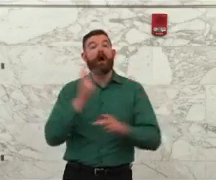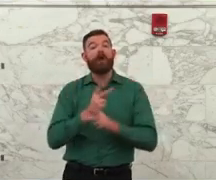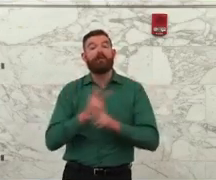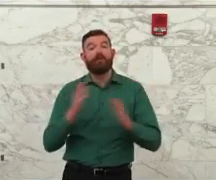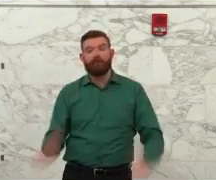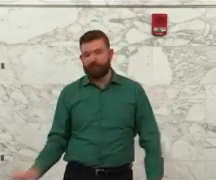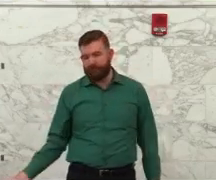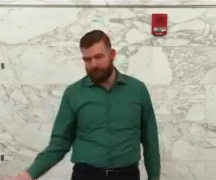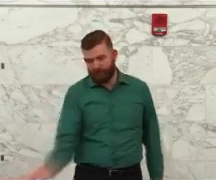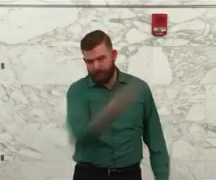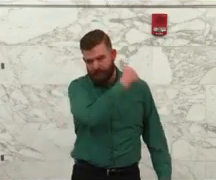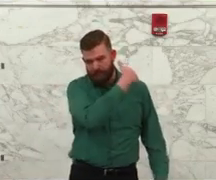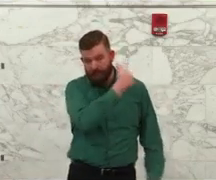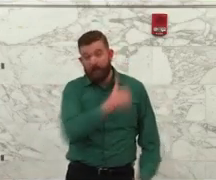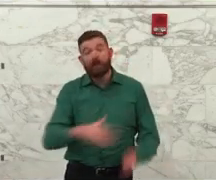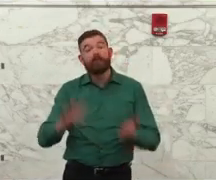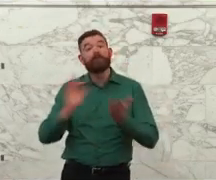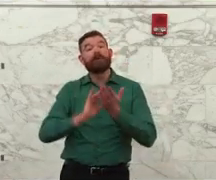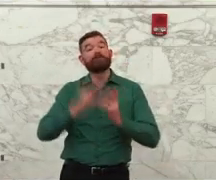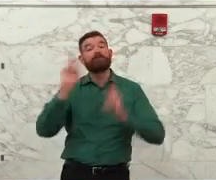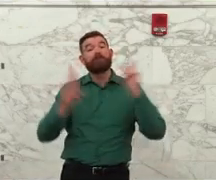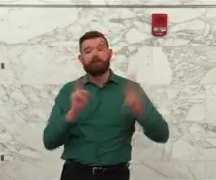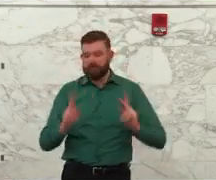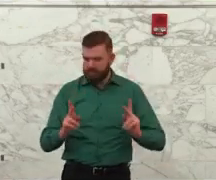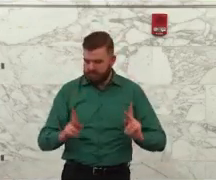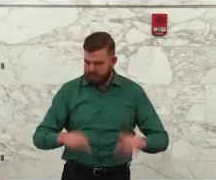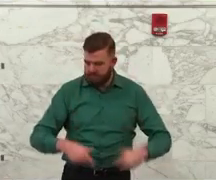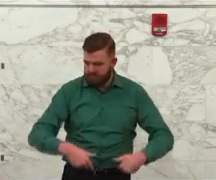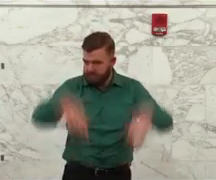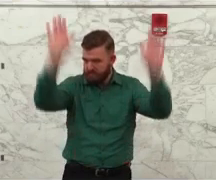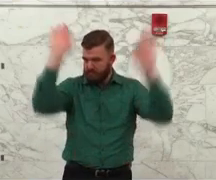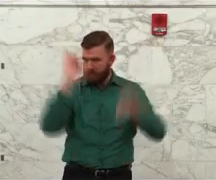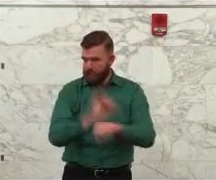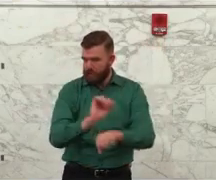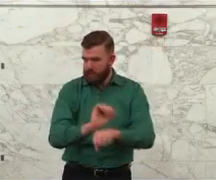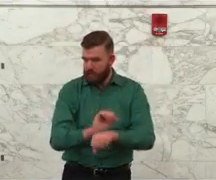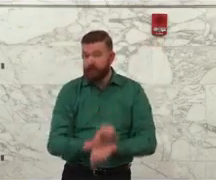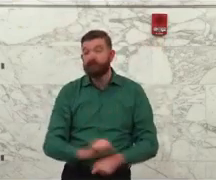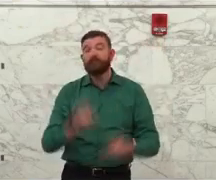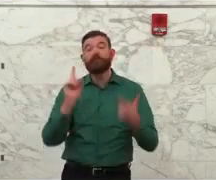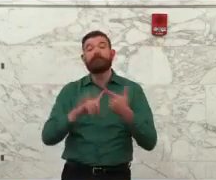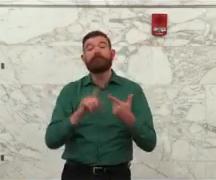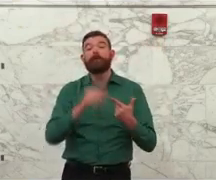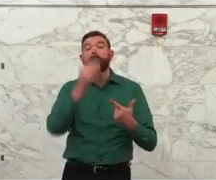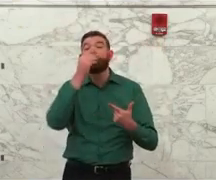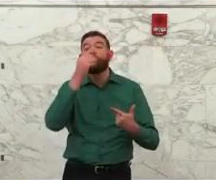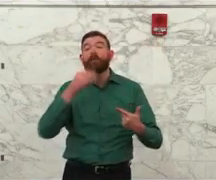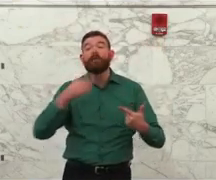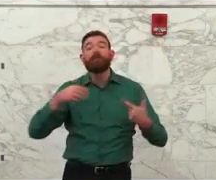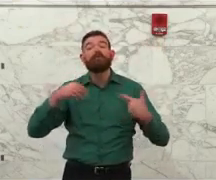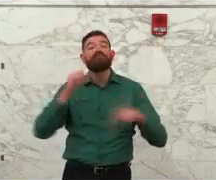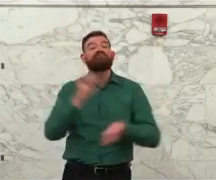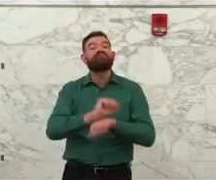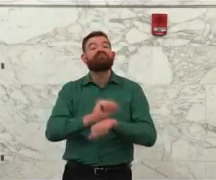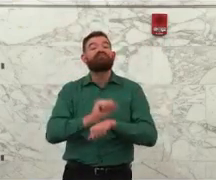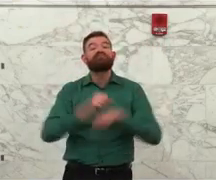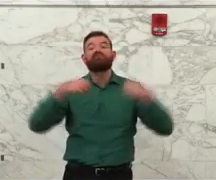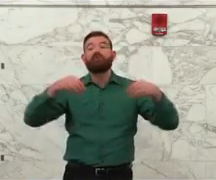providers. Secondly, access to essential services for low-income residents, including but not limited to food